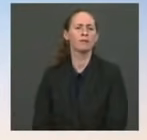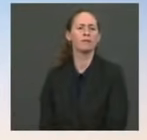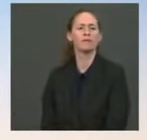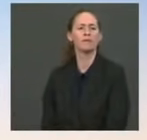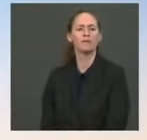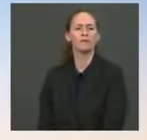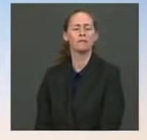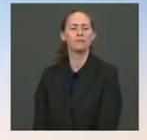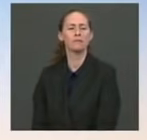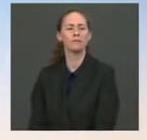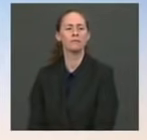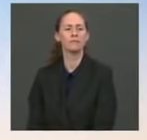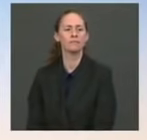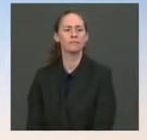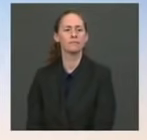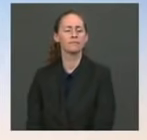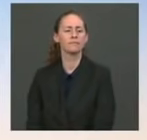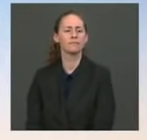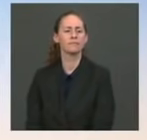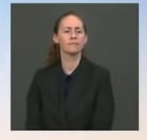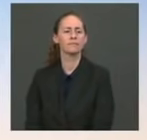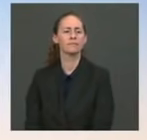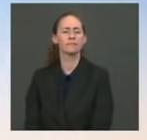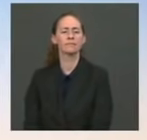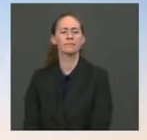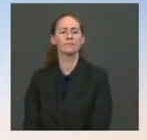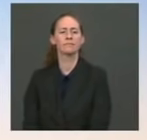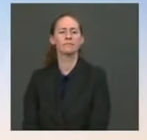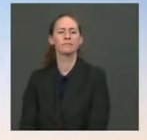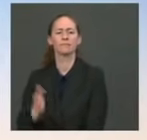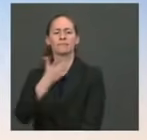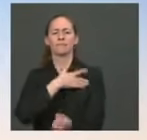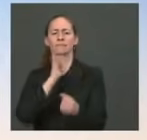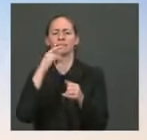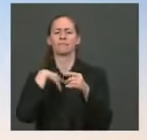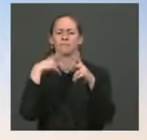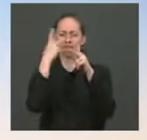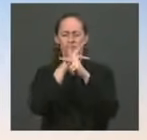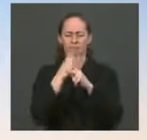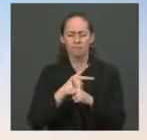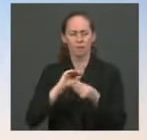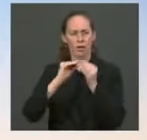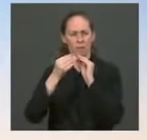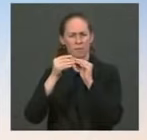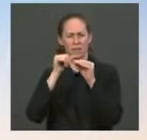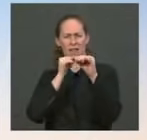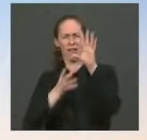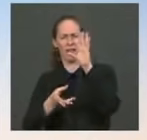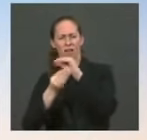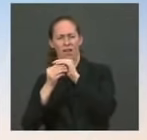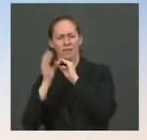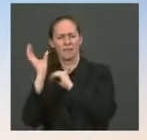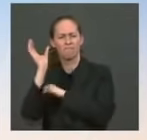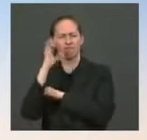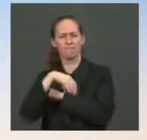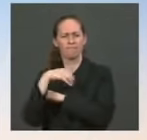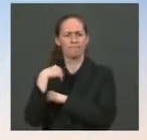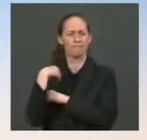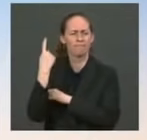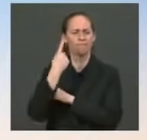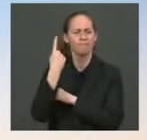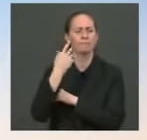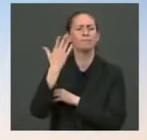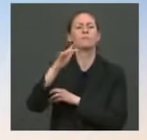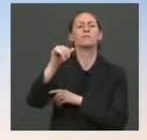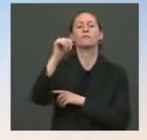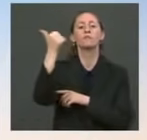by end of 2021, the rest by mid 2022, and then the latest 500 million announced delivered by the end of the next